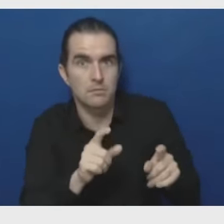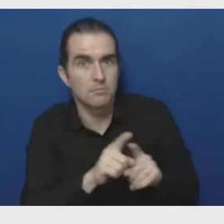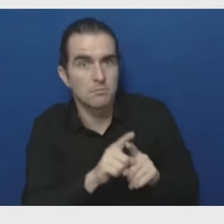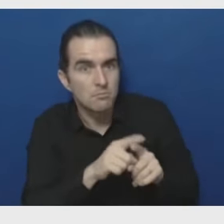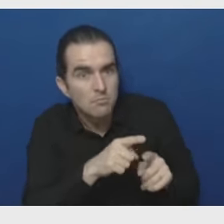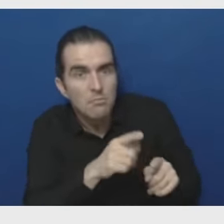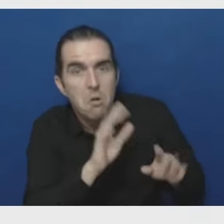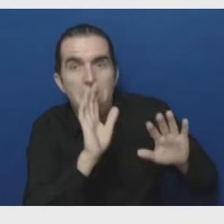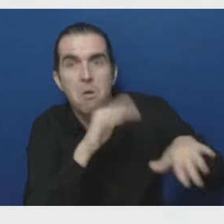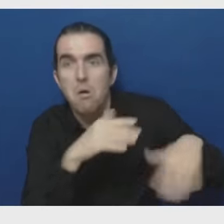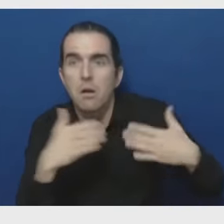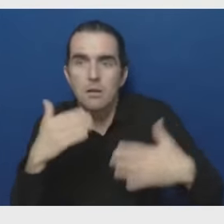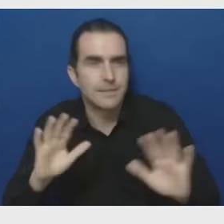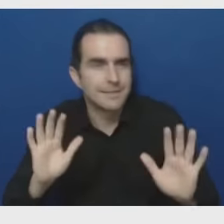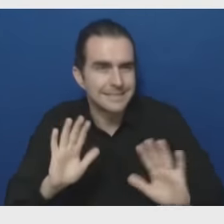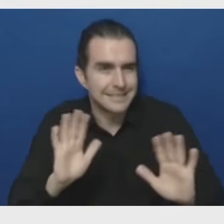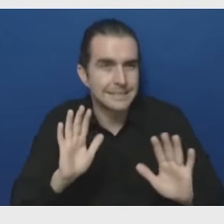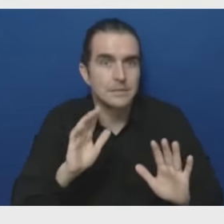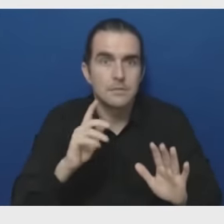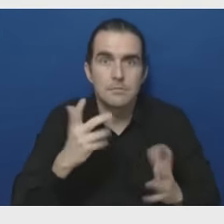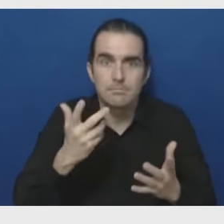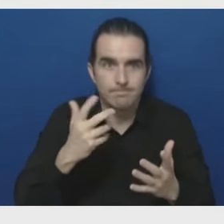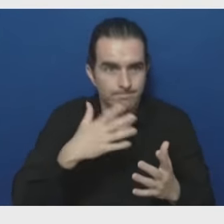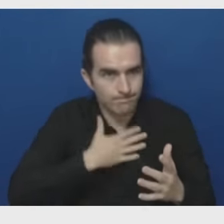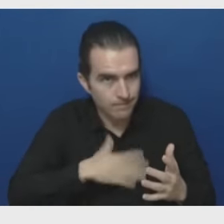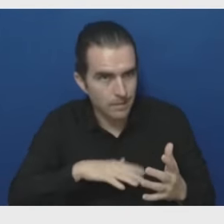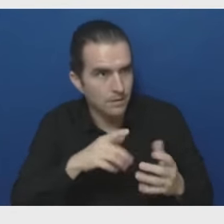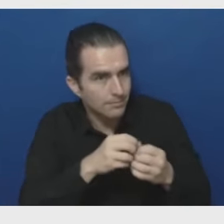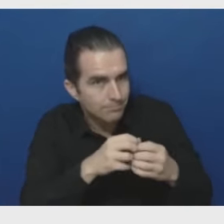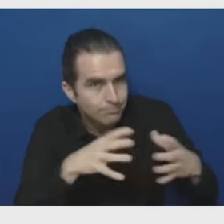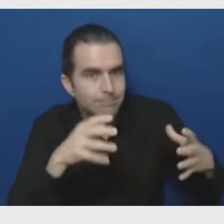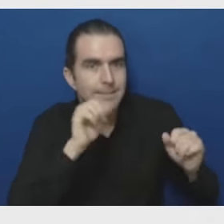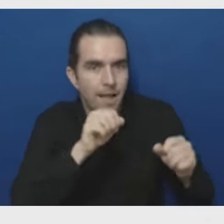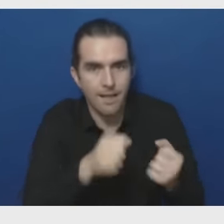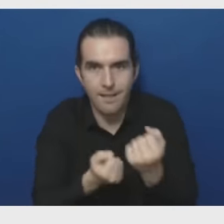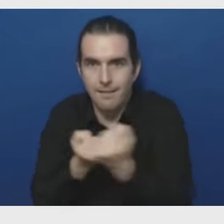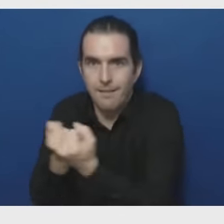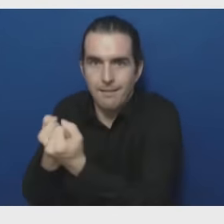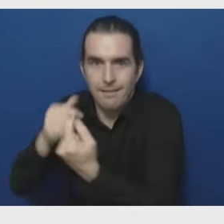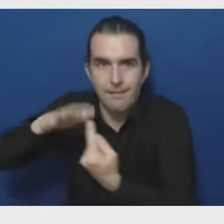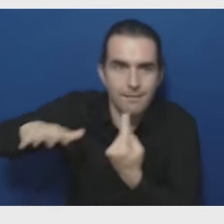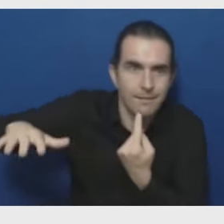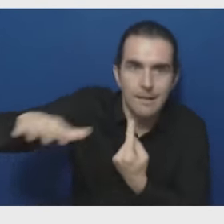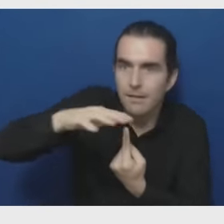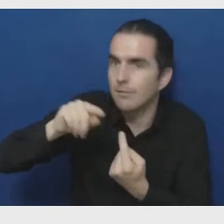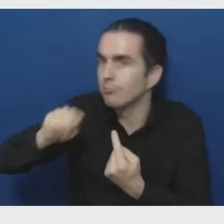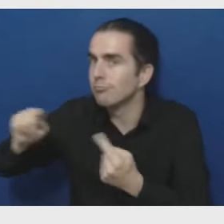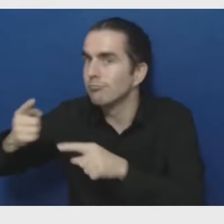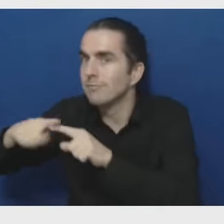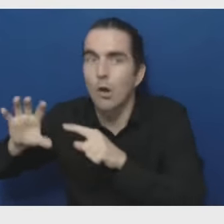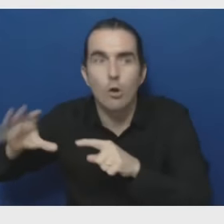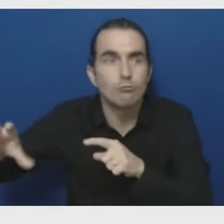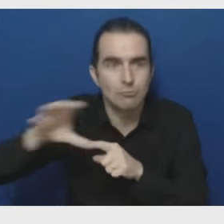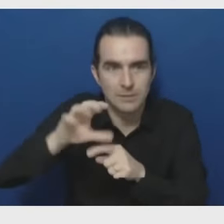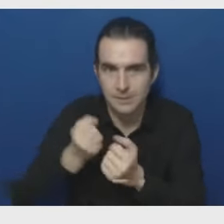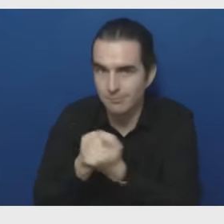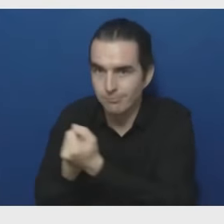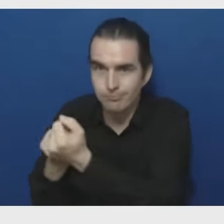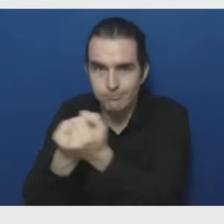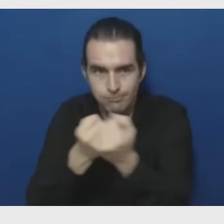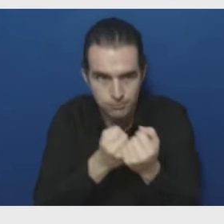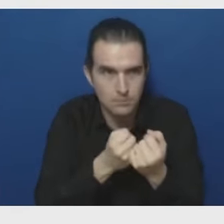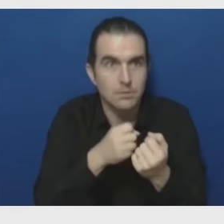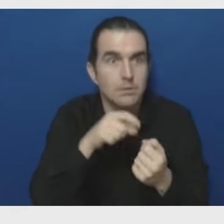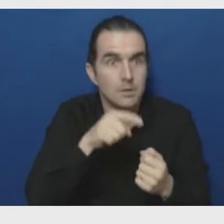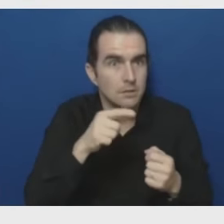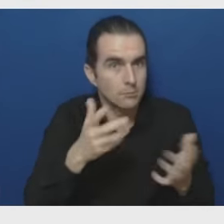flee rather than sufficiently that some can go out and be beneficial in the diaspora and others can stay home to try to do this. So we need to get that